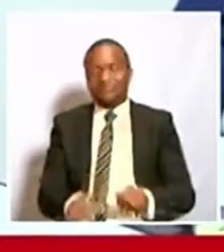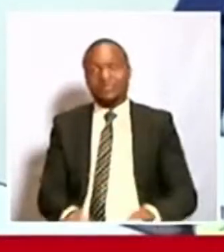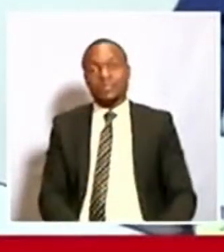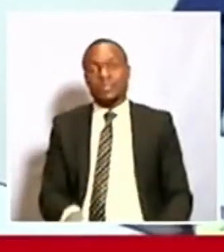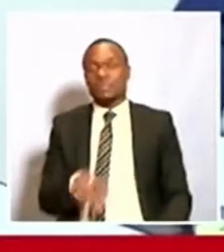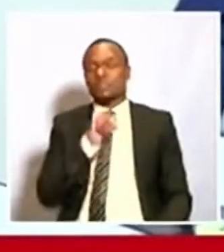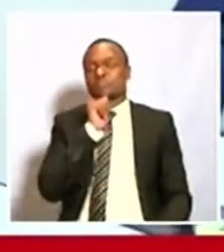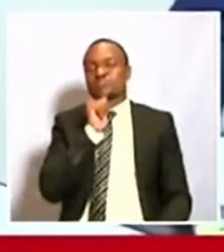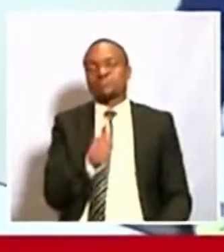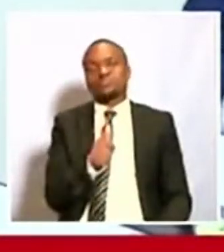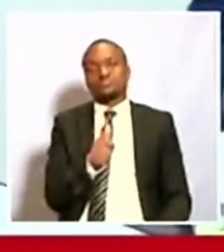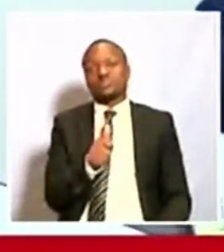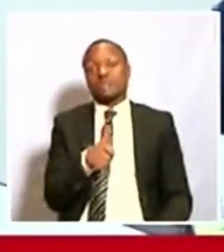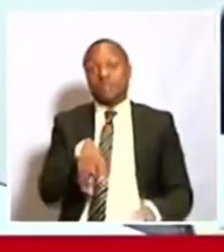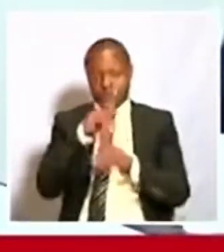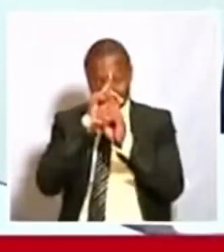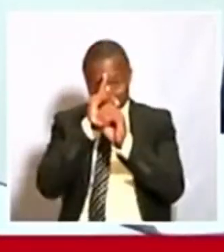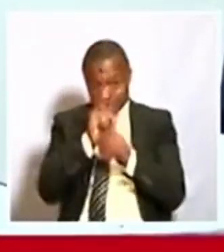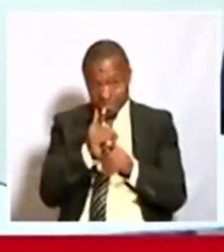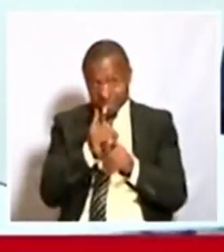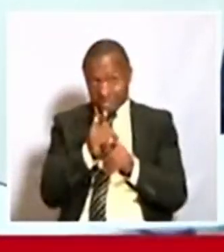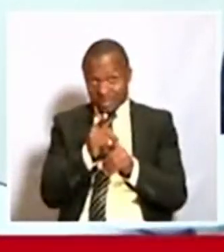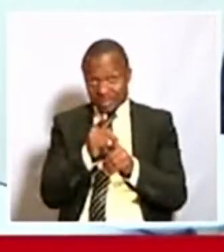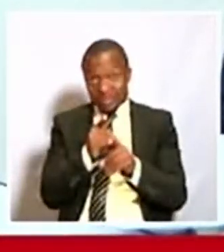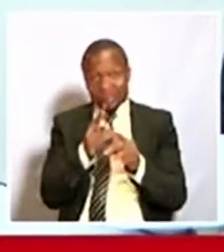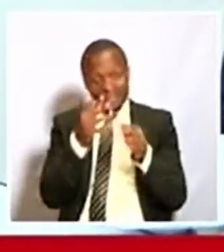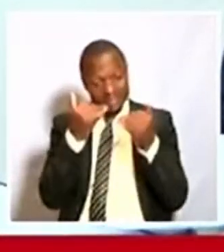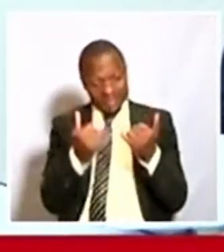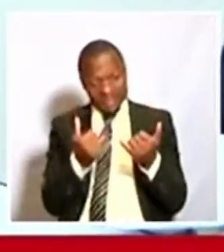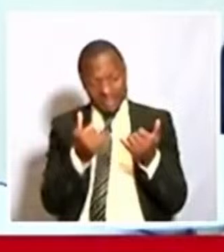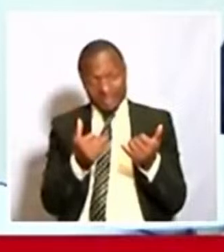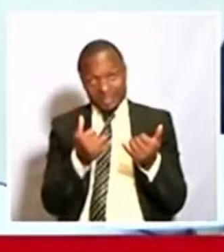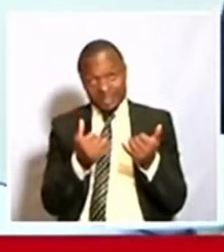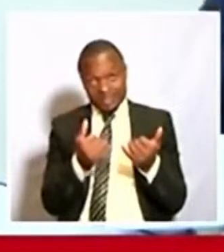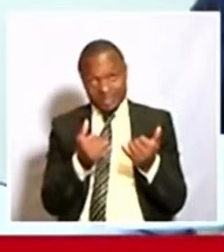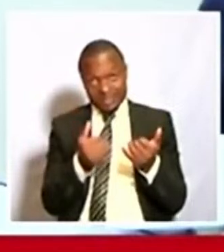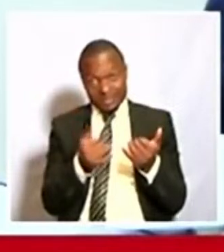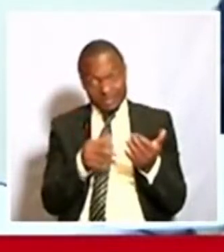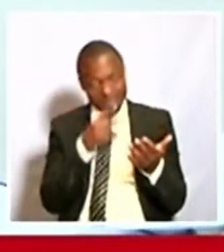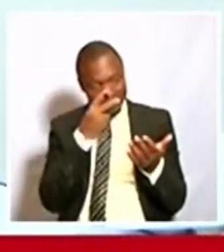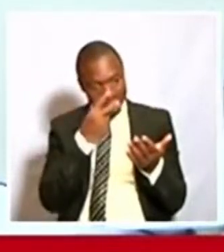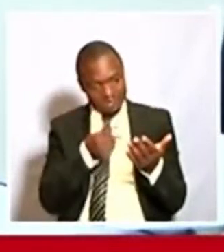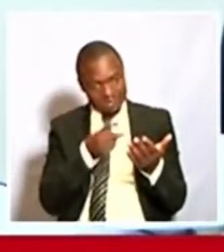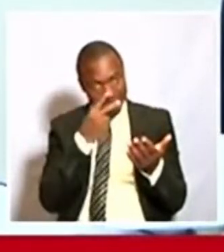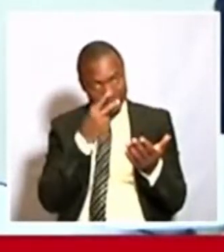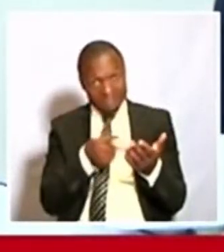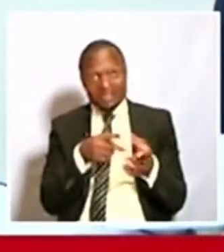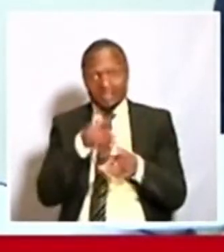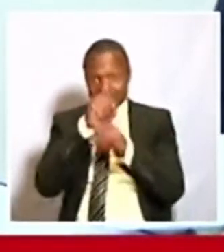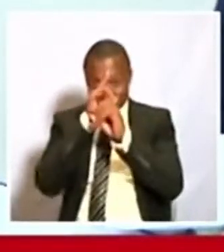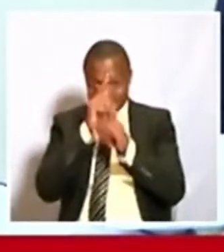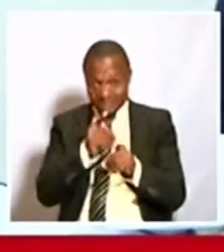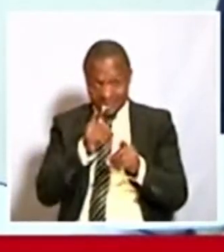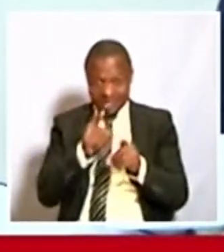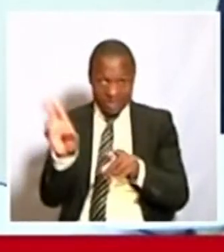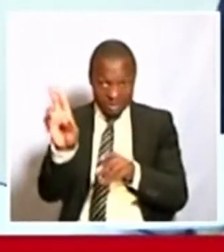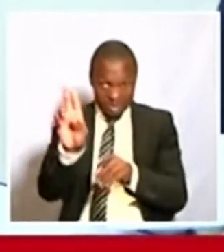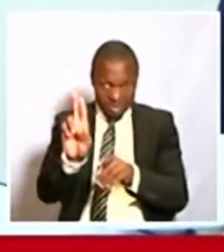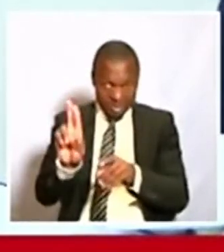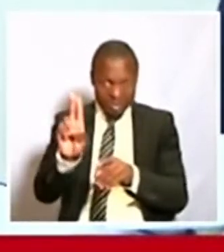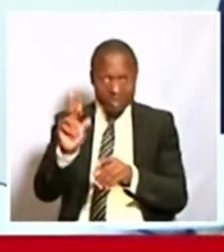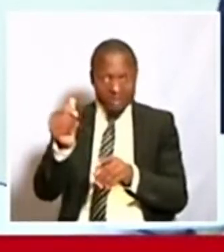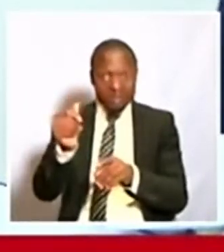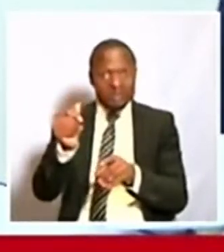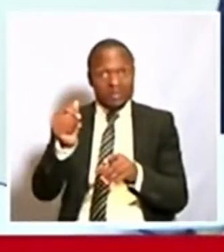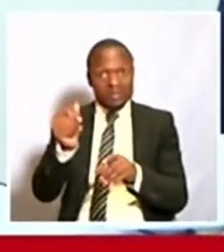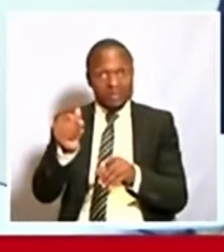not the decision where we are looking at the decision to spend this money, the decision to